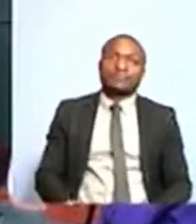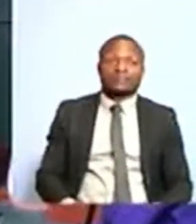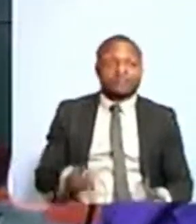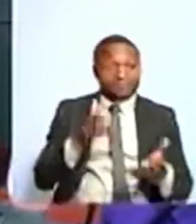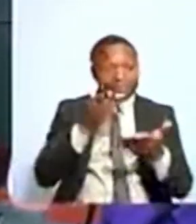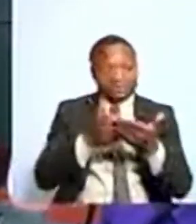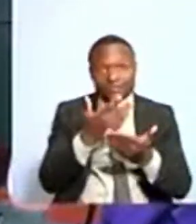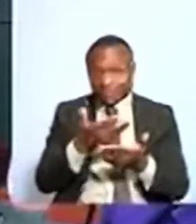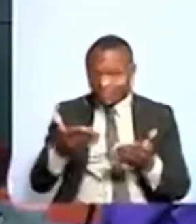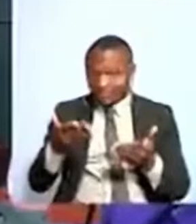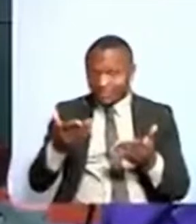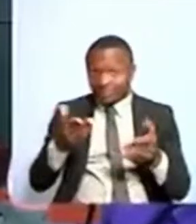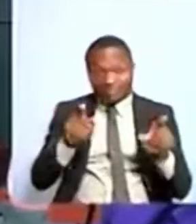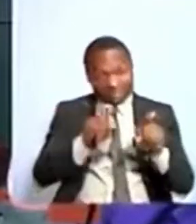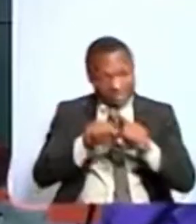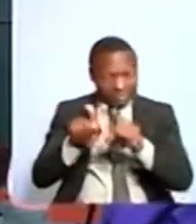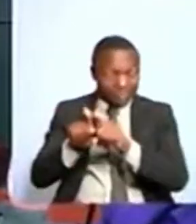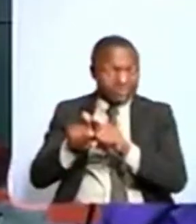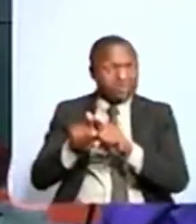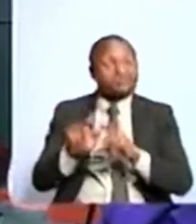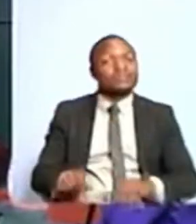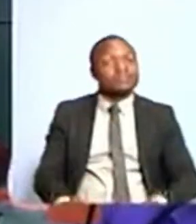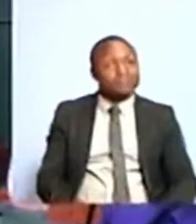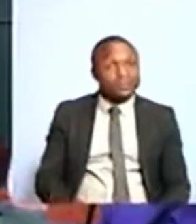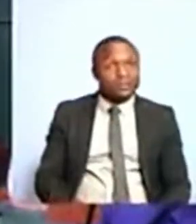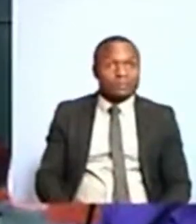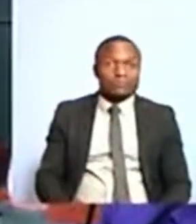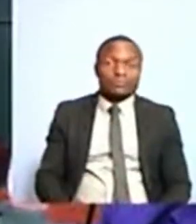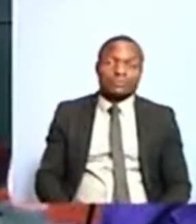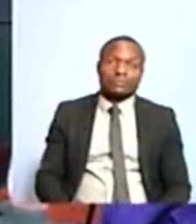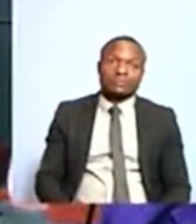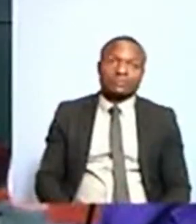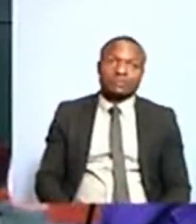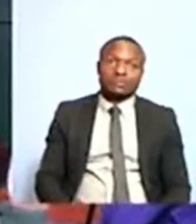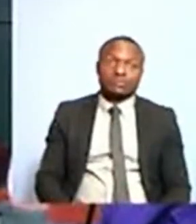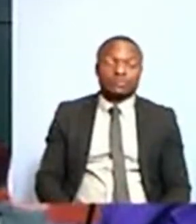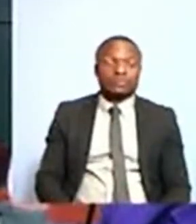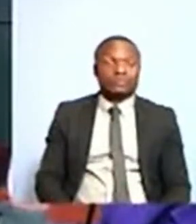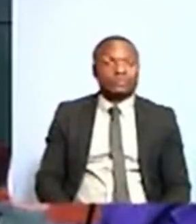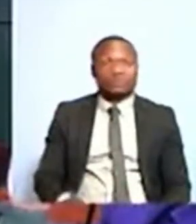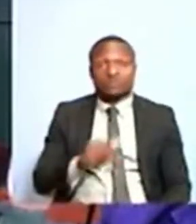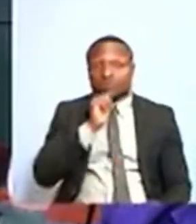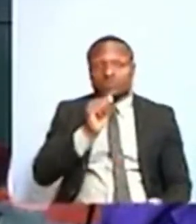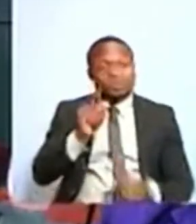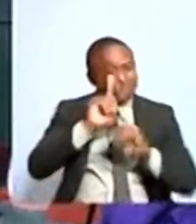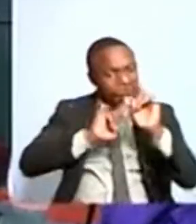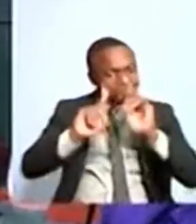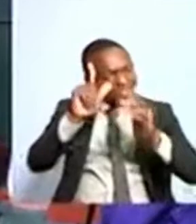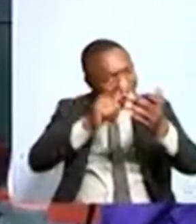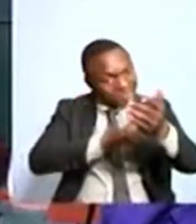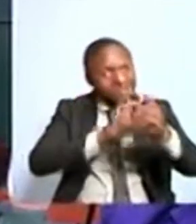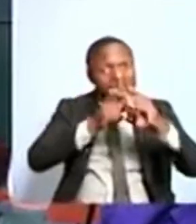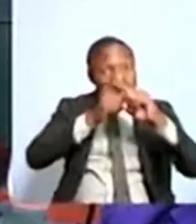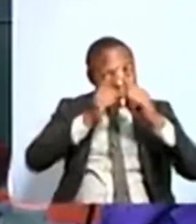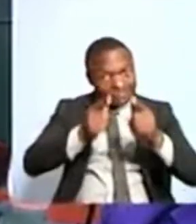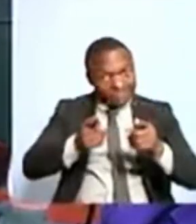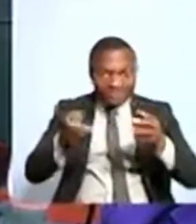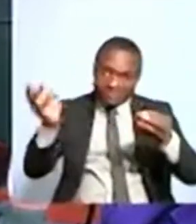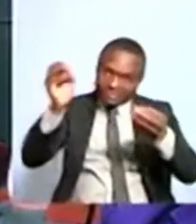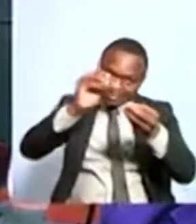are interrelated. So, anyway, I do not intend to stay long, but suffice to